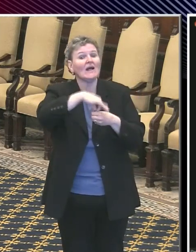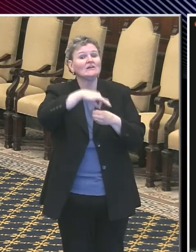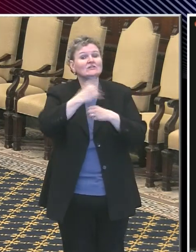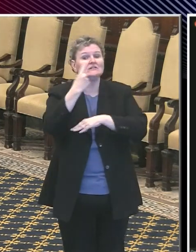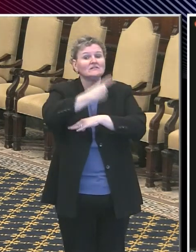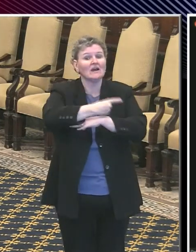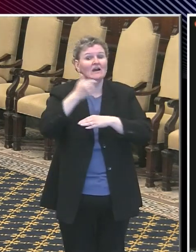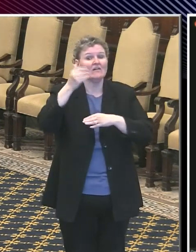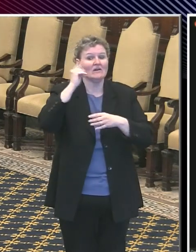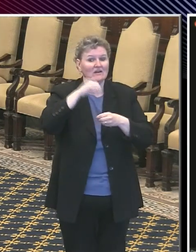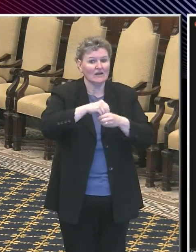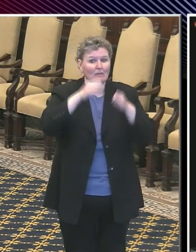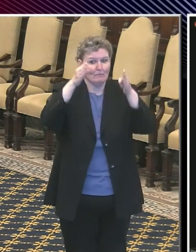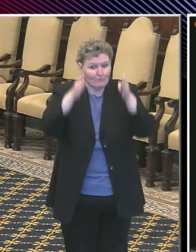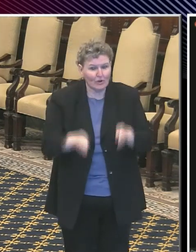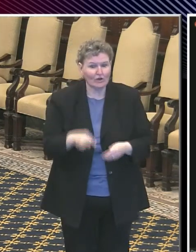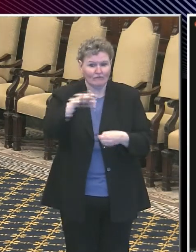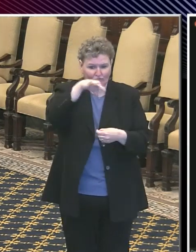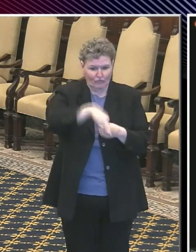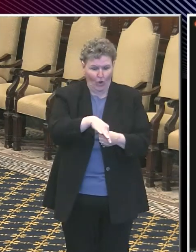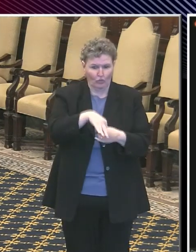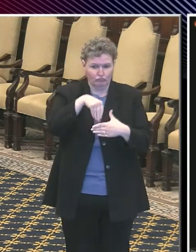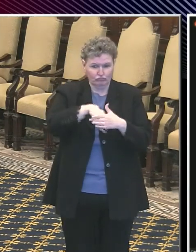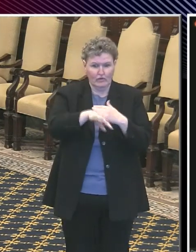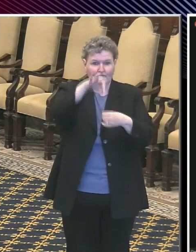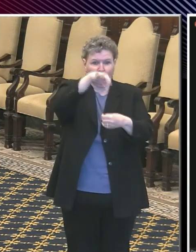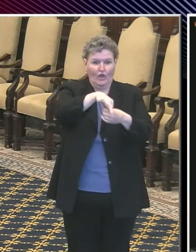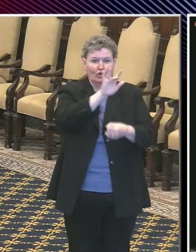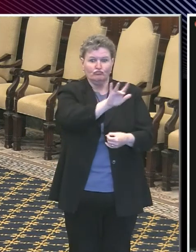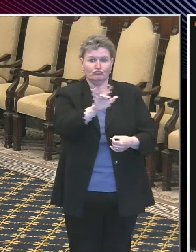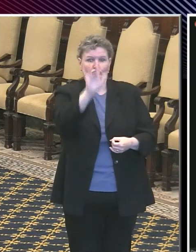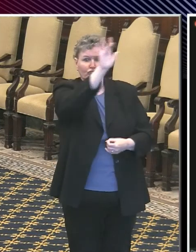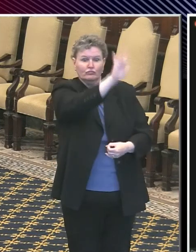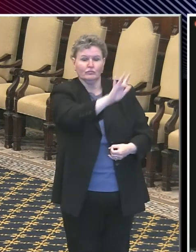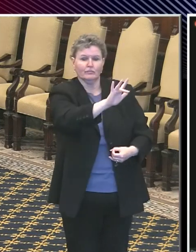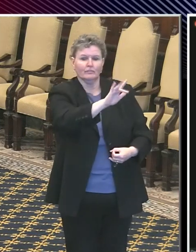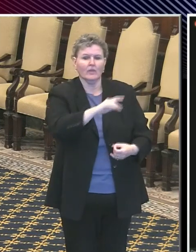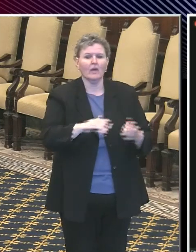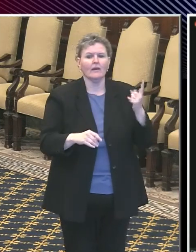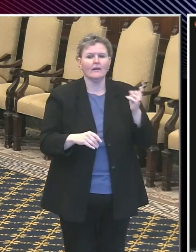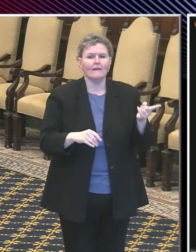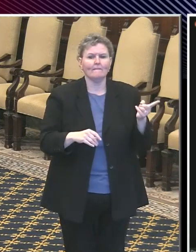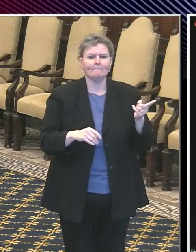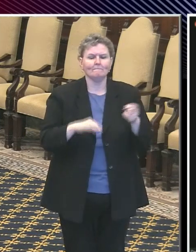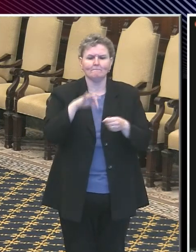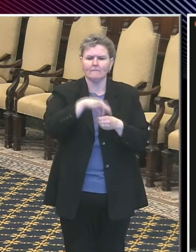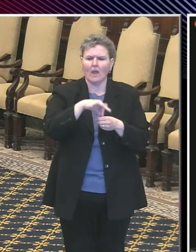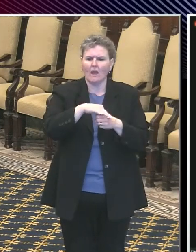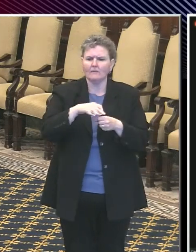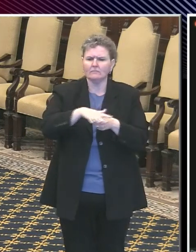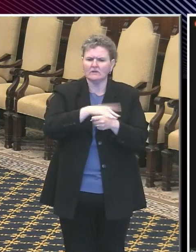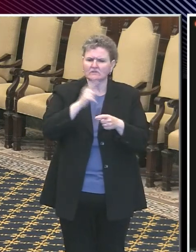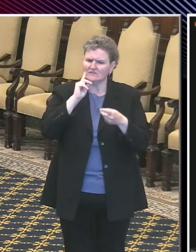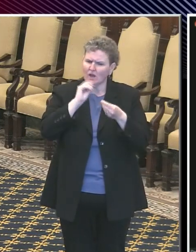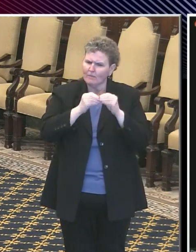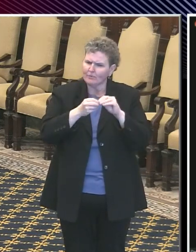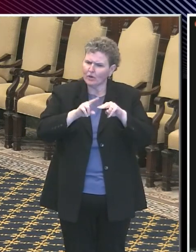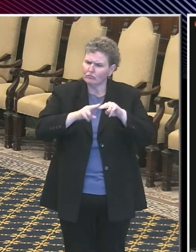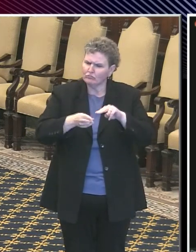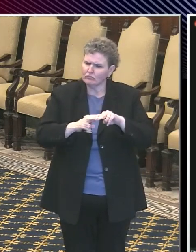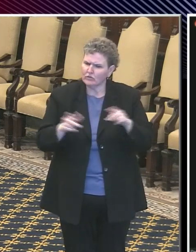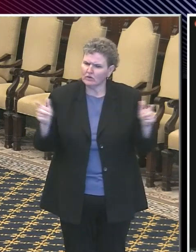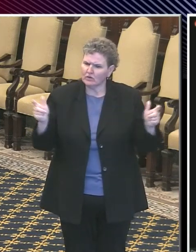Okay. And lastly, a question for Brian. You talked last week about the situation at the airport with